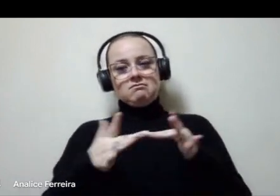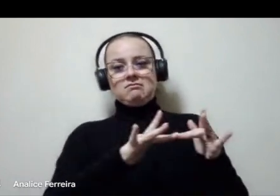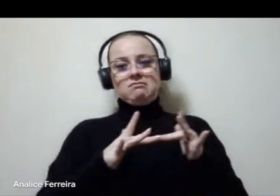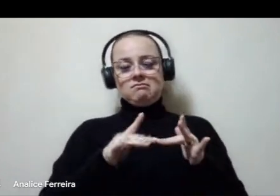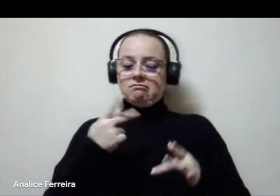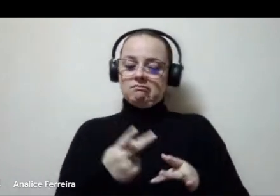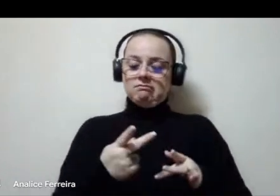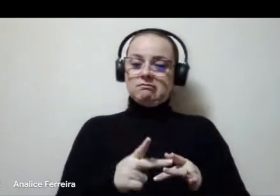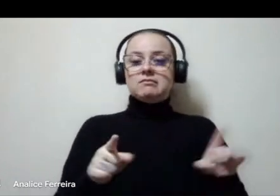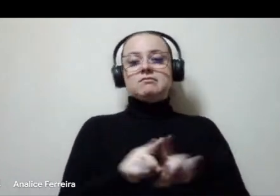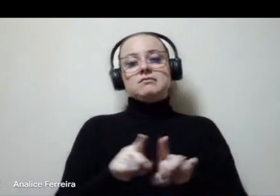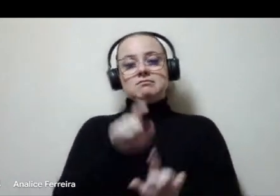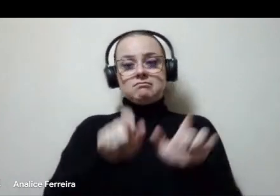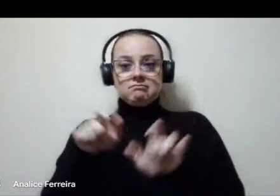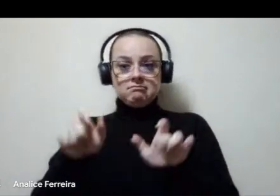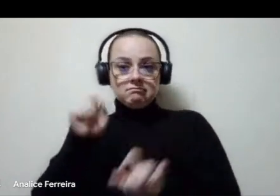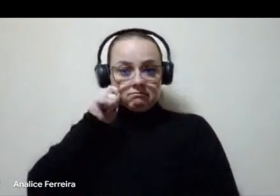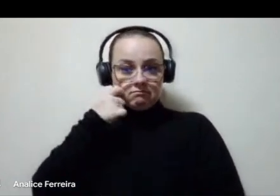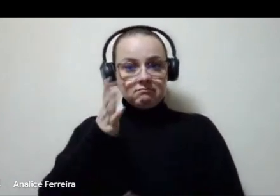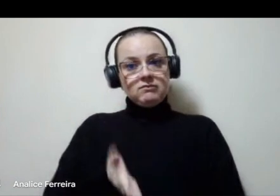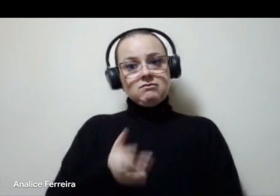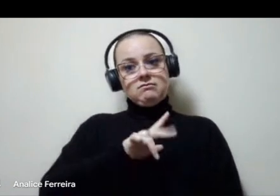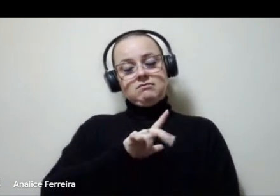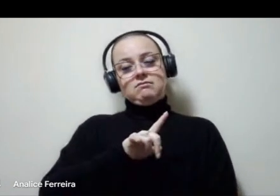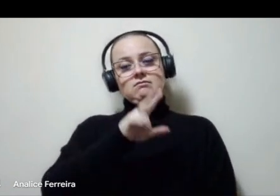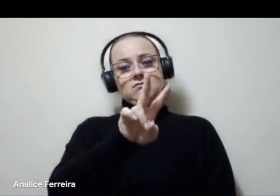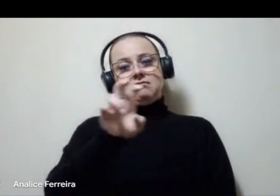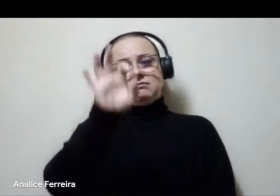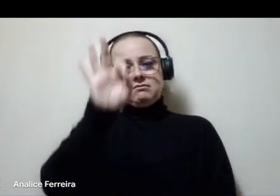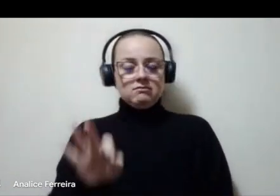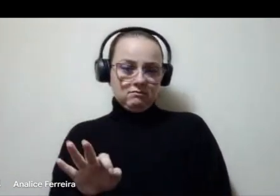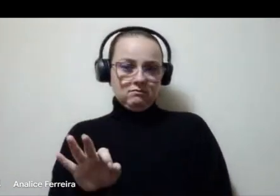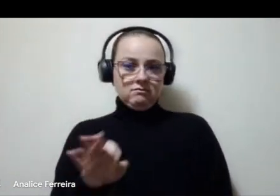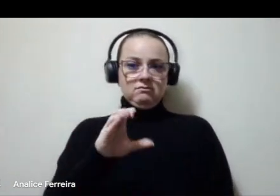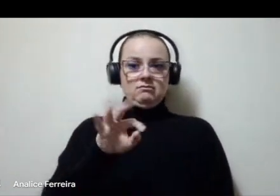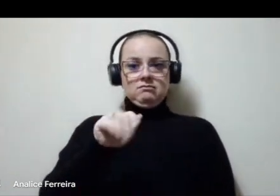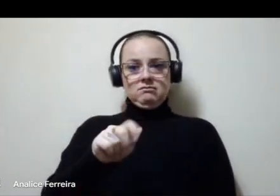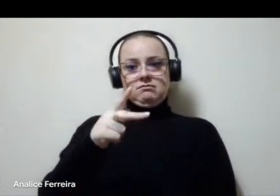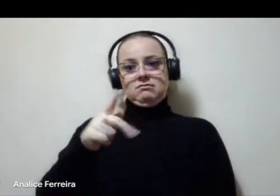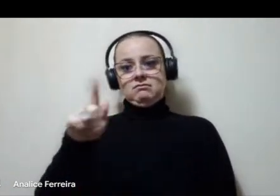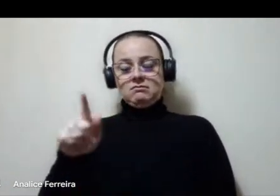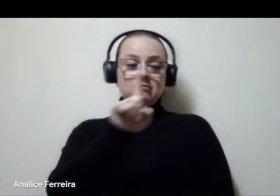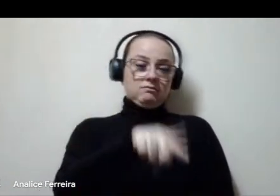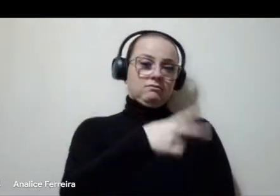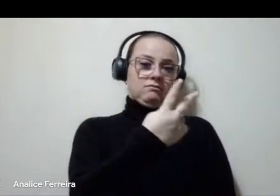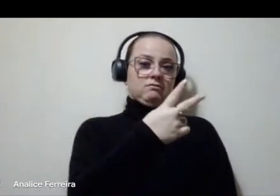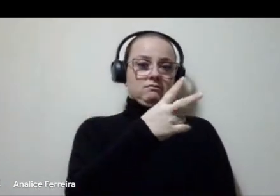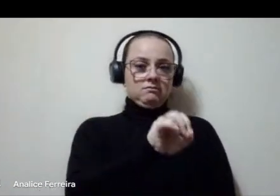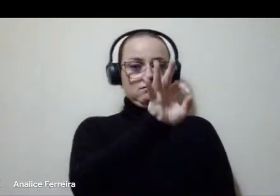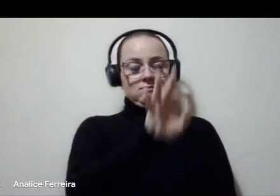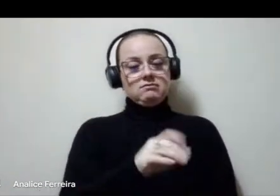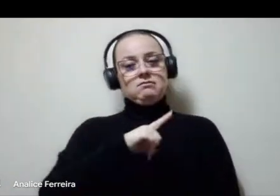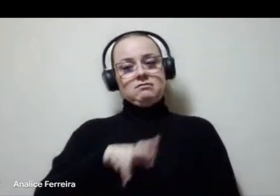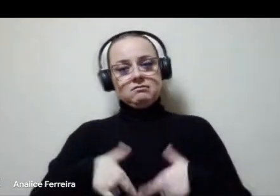the people negras now are 25% of the quotas, in the Paulo Gustavo, it was 20%. We had a meeting with